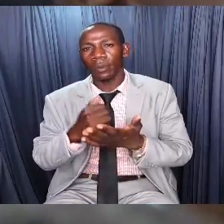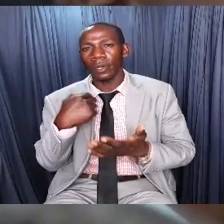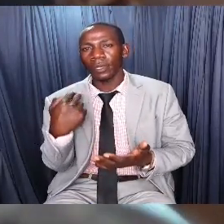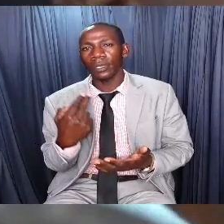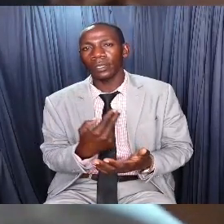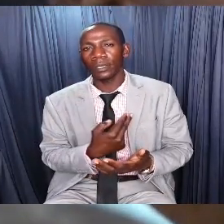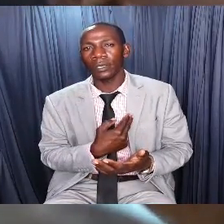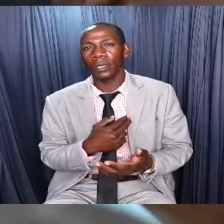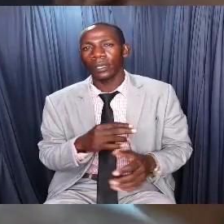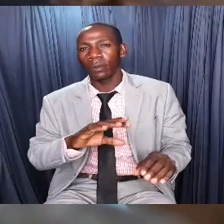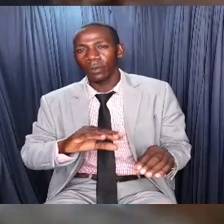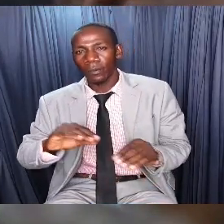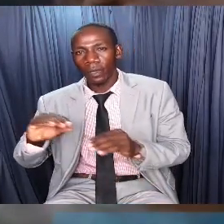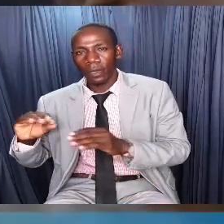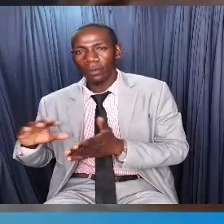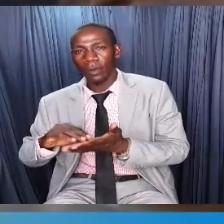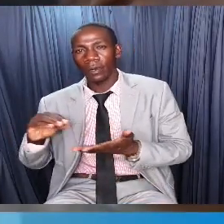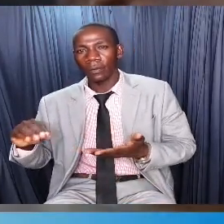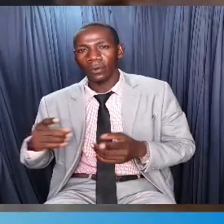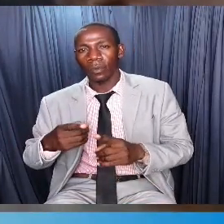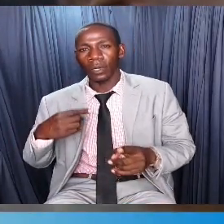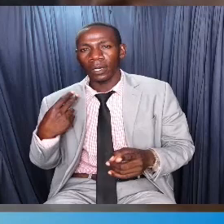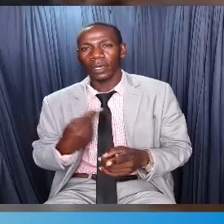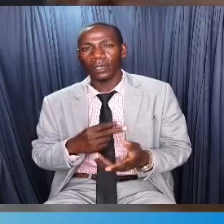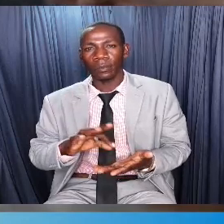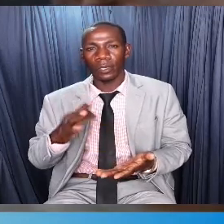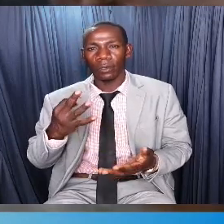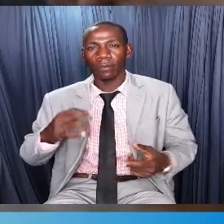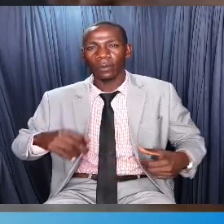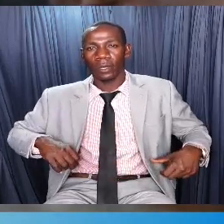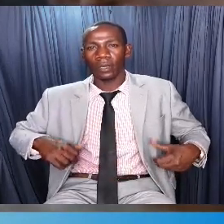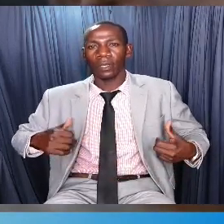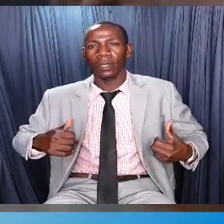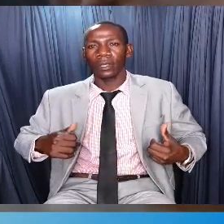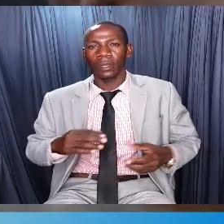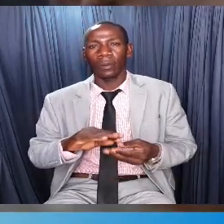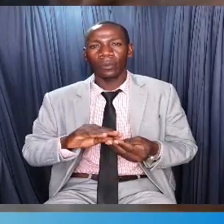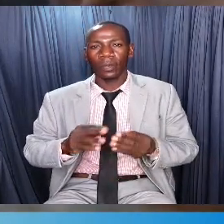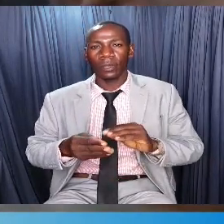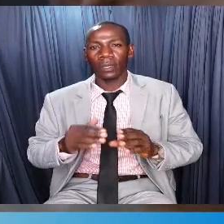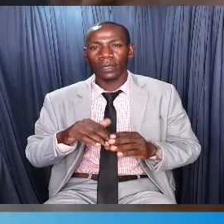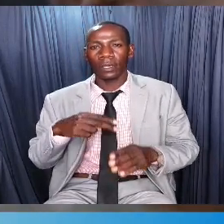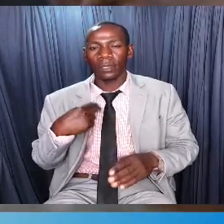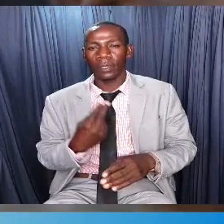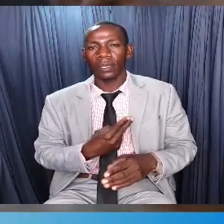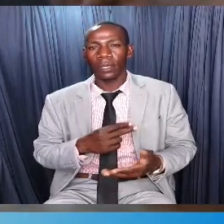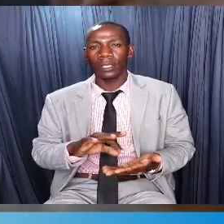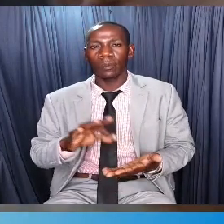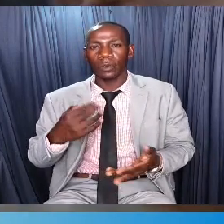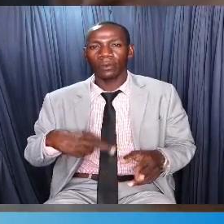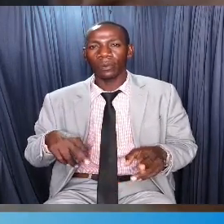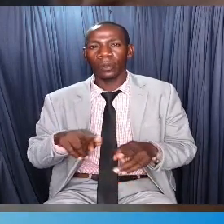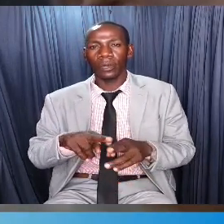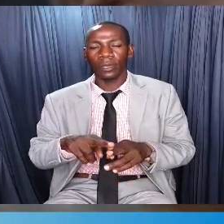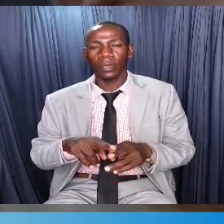to enable us. Atuondolee. And take away from us. Roho ya kiburi. The spirit of pride. atumbie and create in us roho ya toba. Spirit